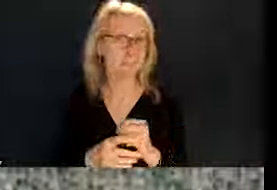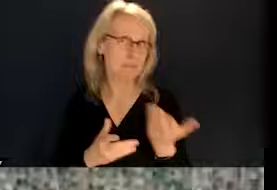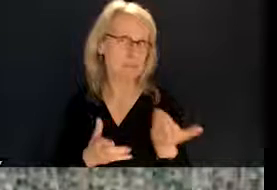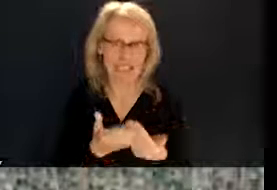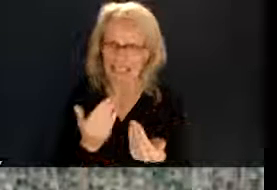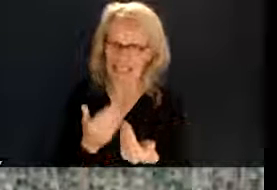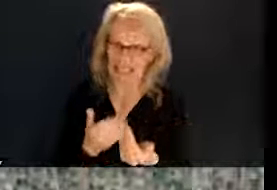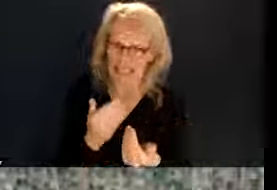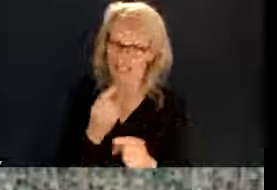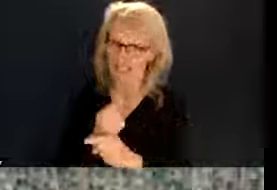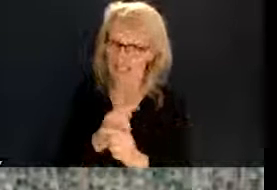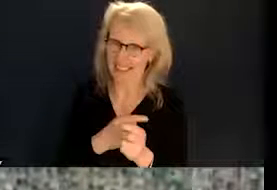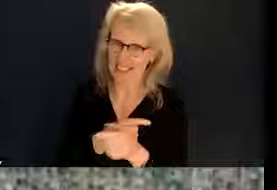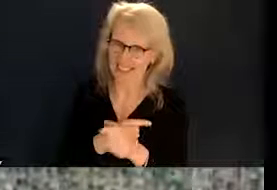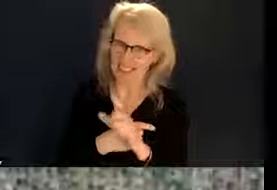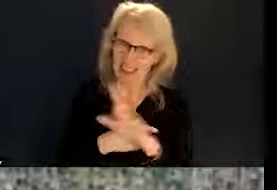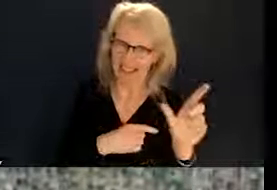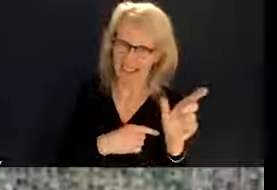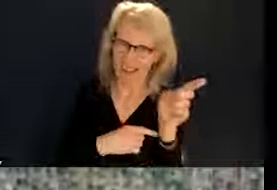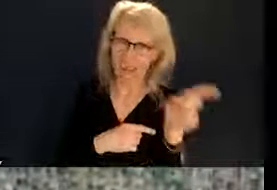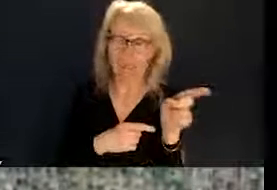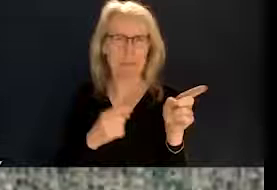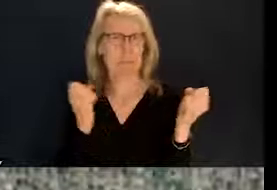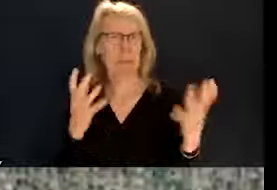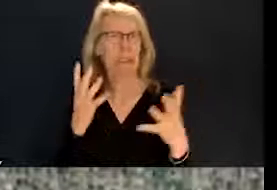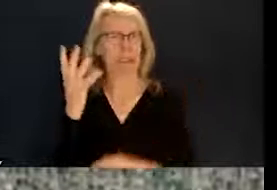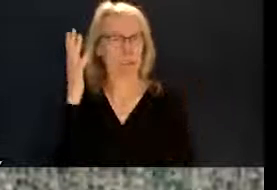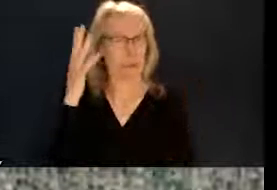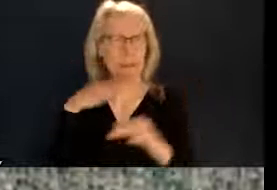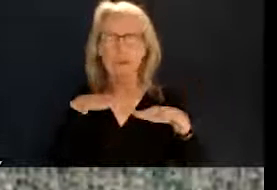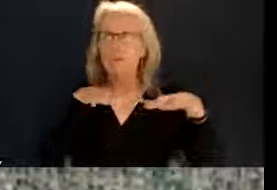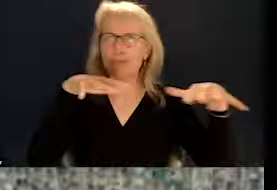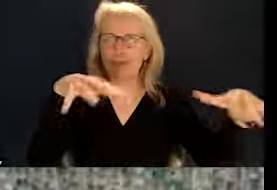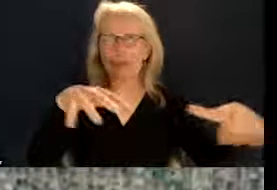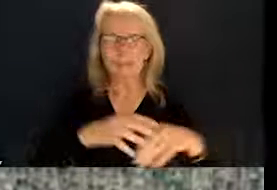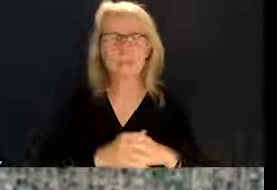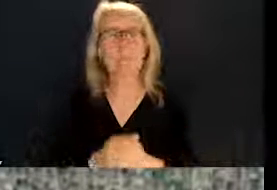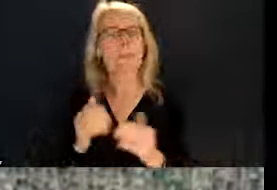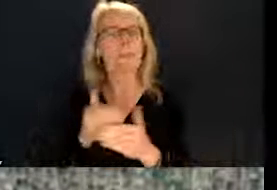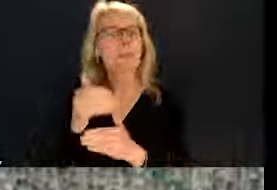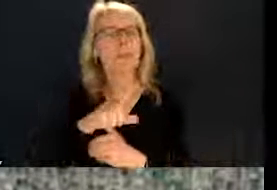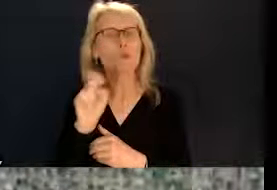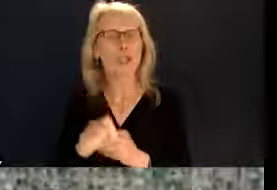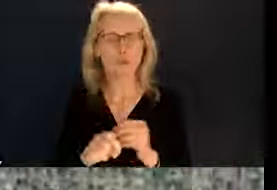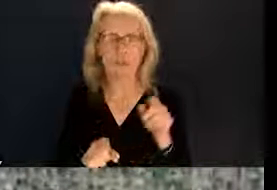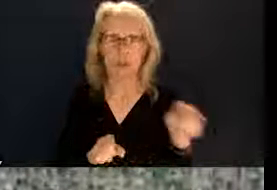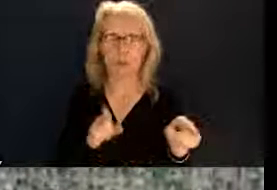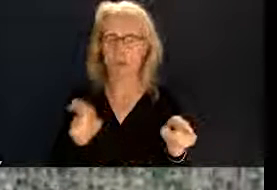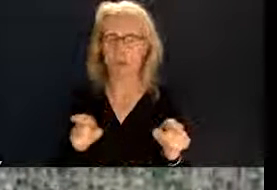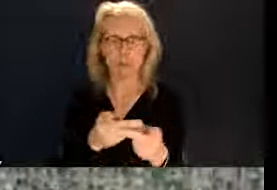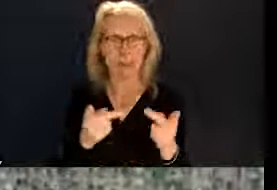You all got that one. Solid. If I were to ask you the follow-up question and then say, of these 2